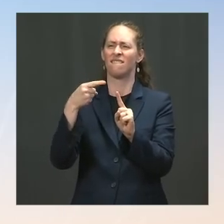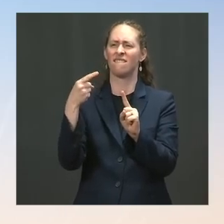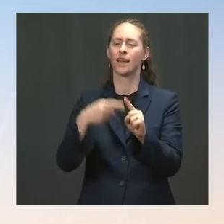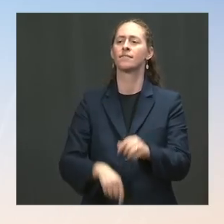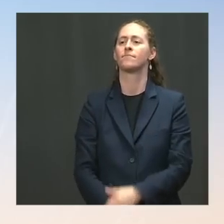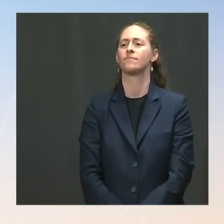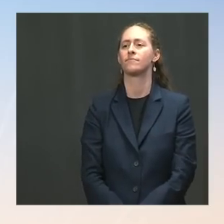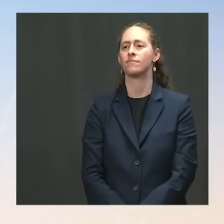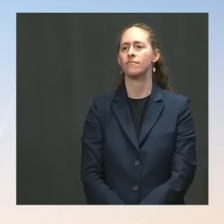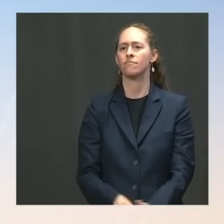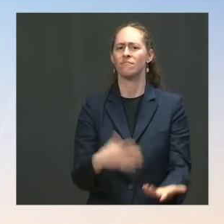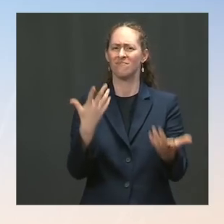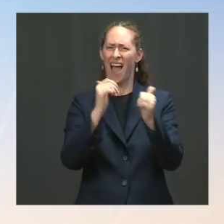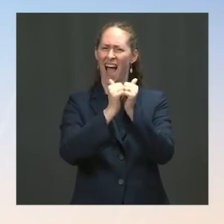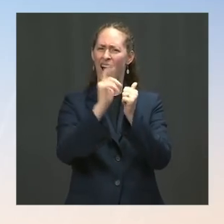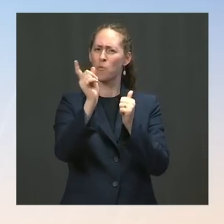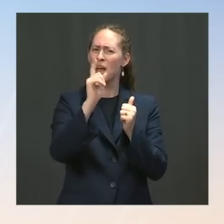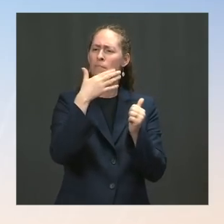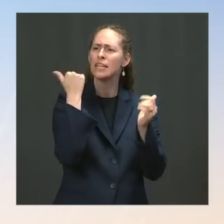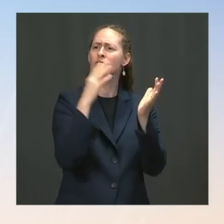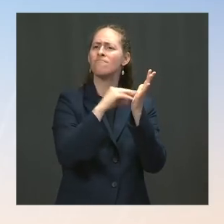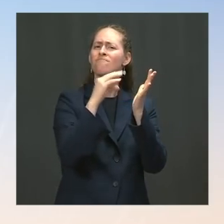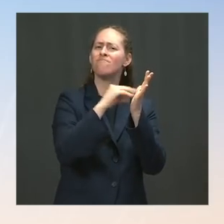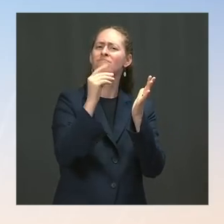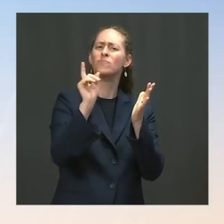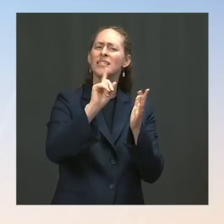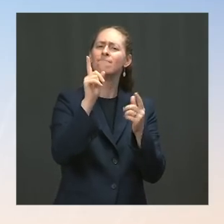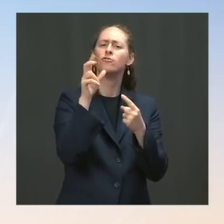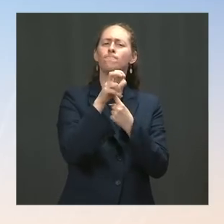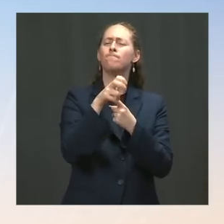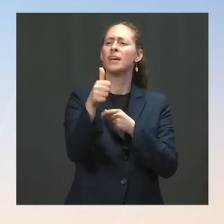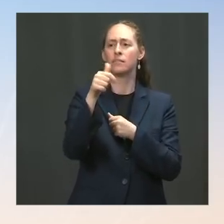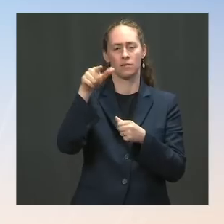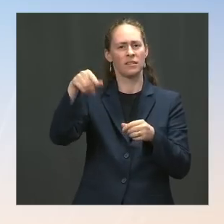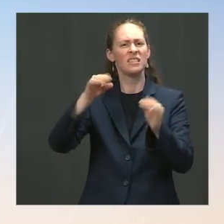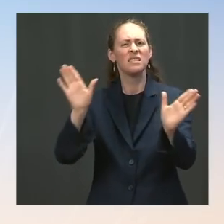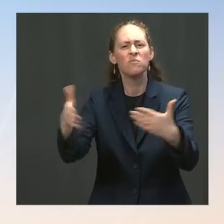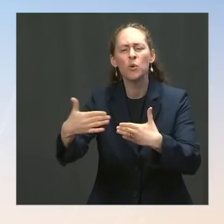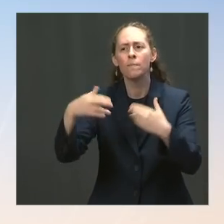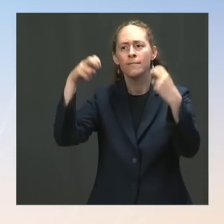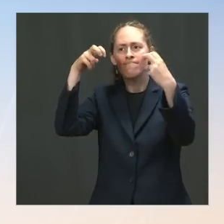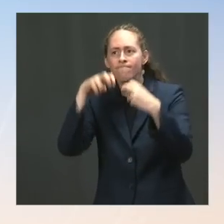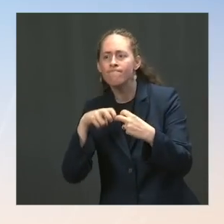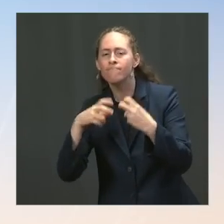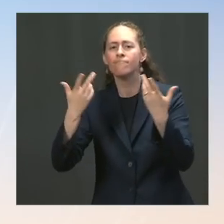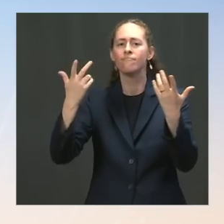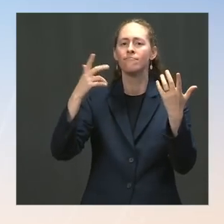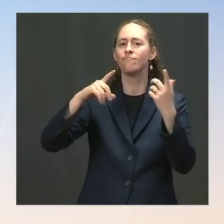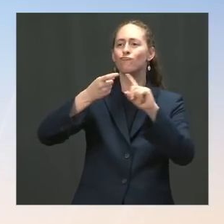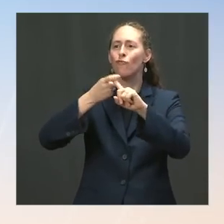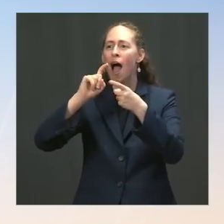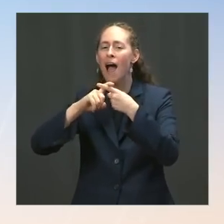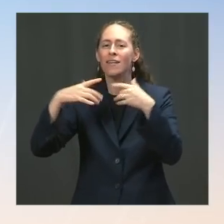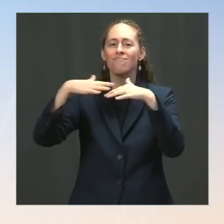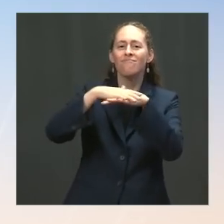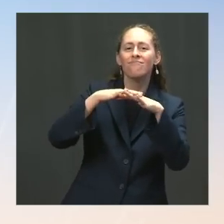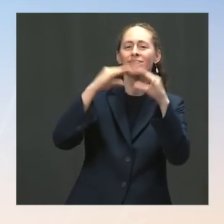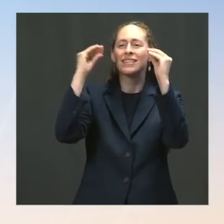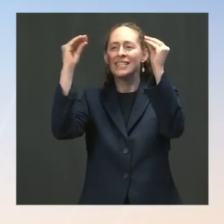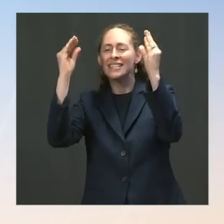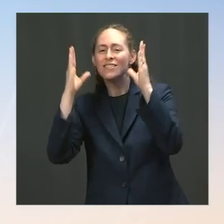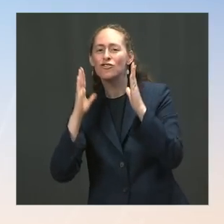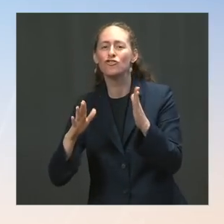learning in person, in their classroom, with their peers, with their teachers. We made significant progress last